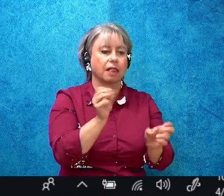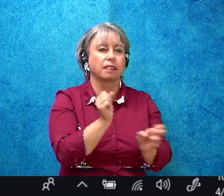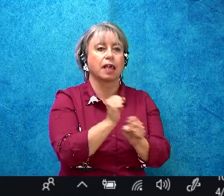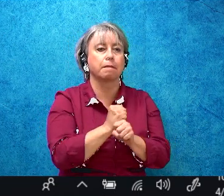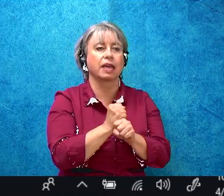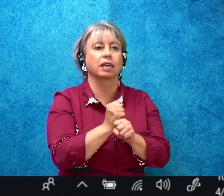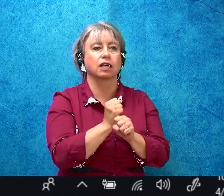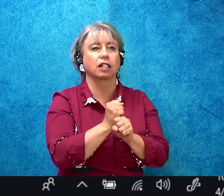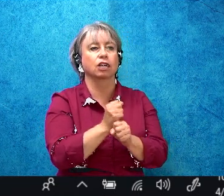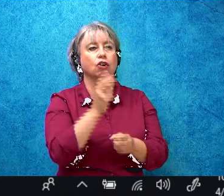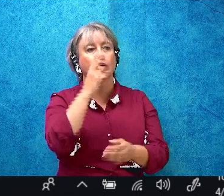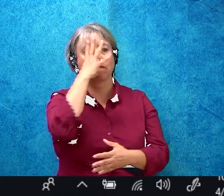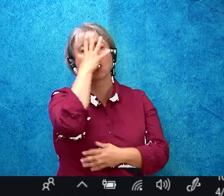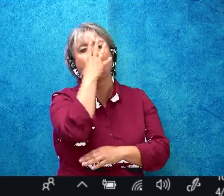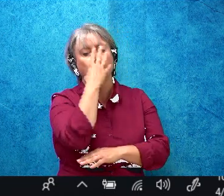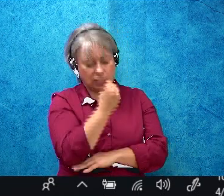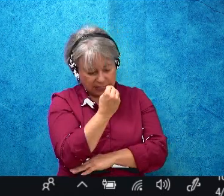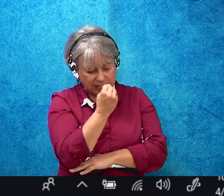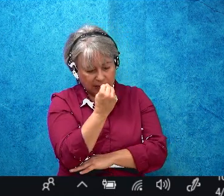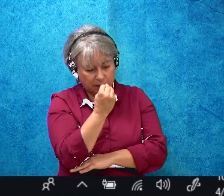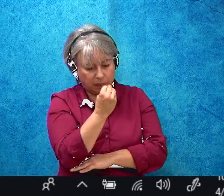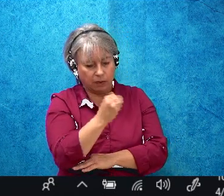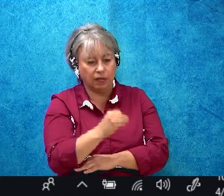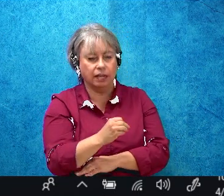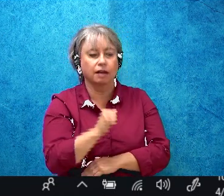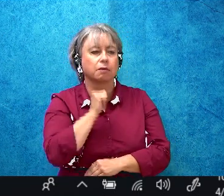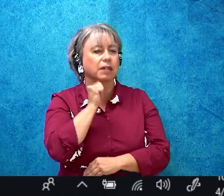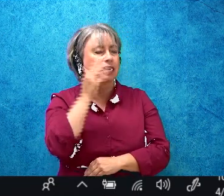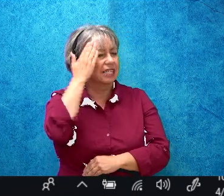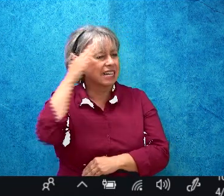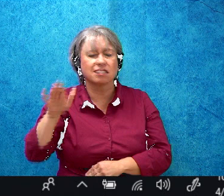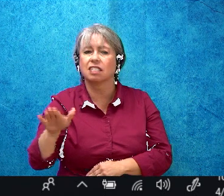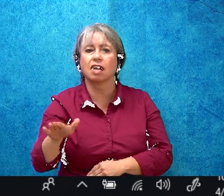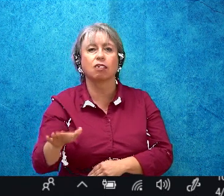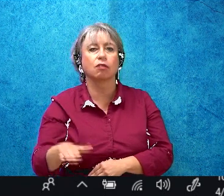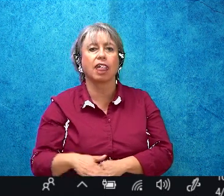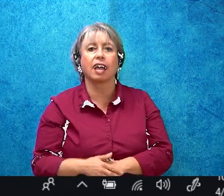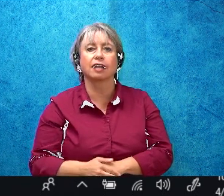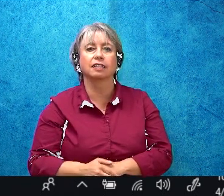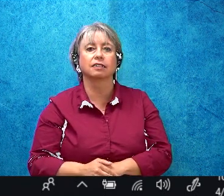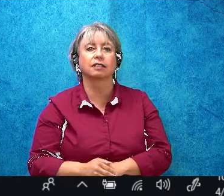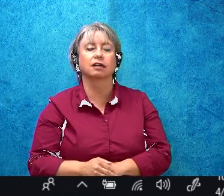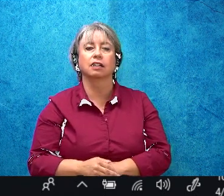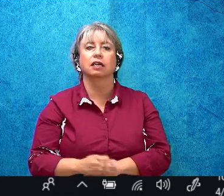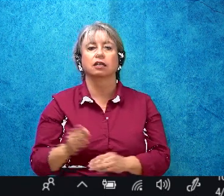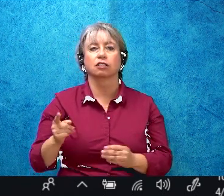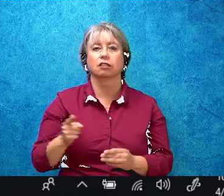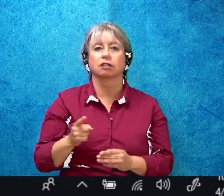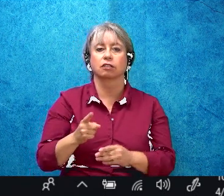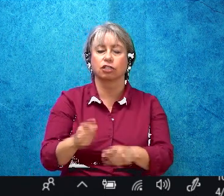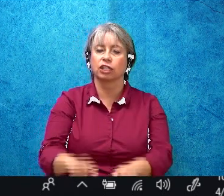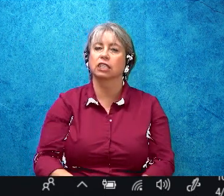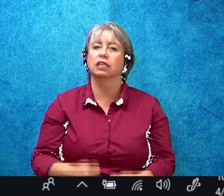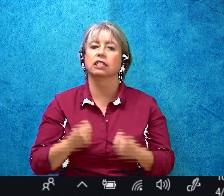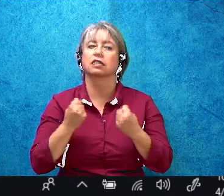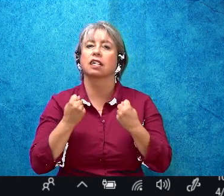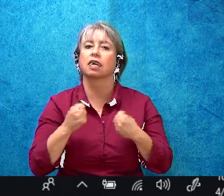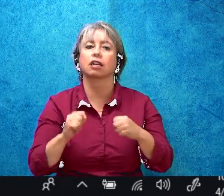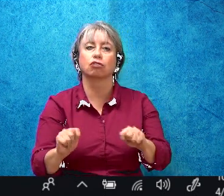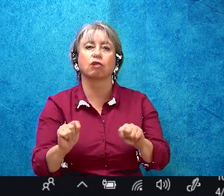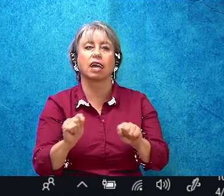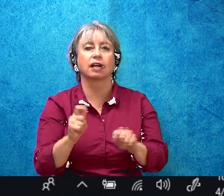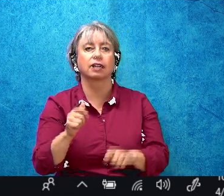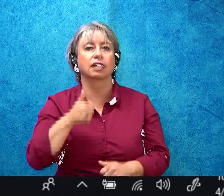asleep, but she's completely unaware of this. She doesn't even know she's running into these haters. She's just trying to live her life, okay, her best